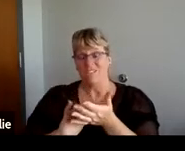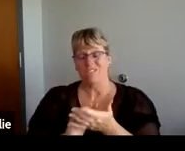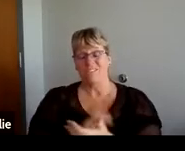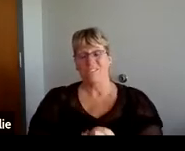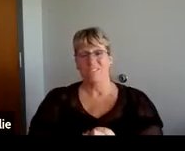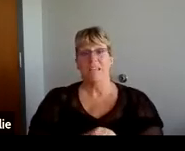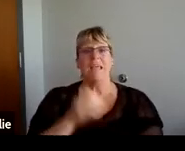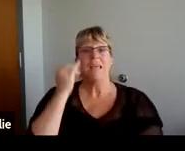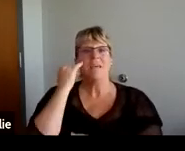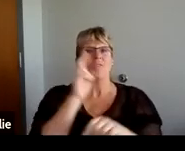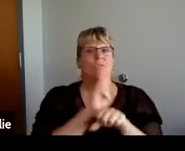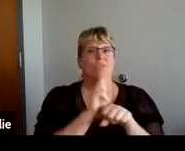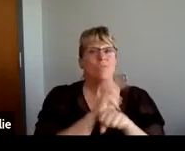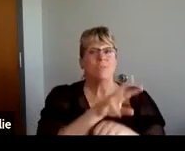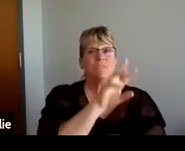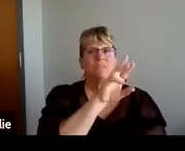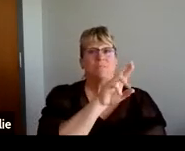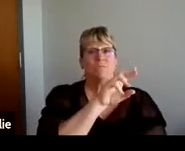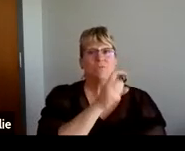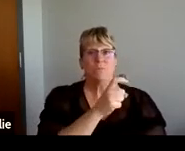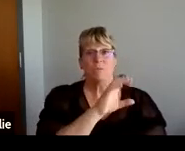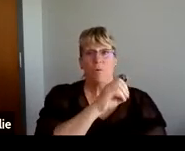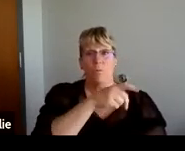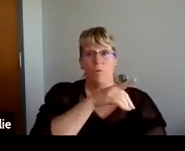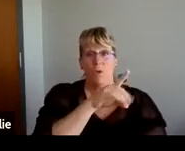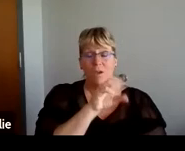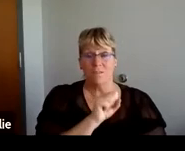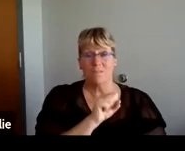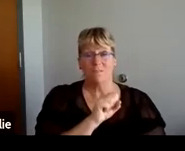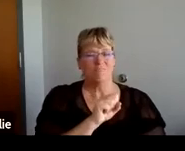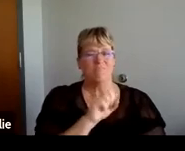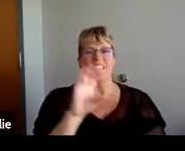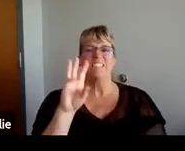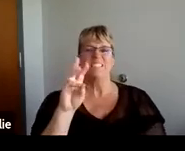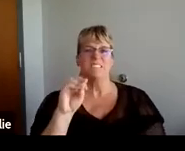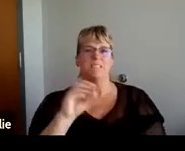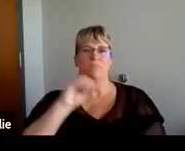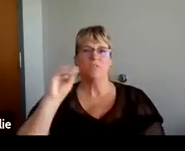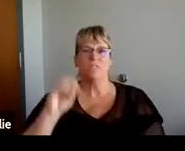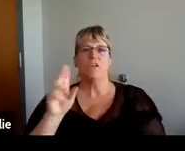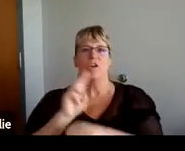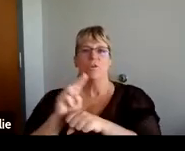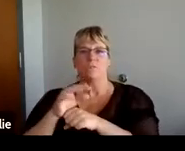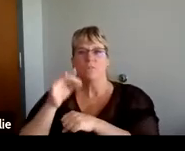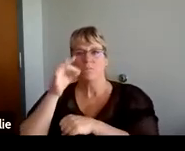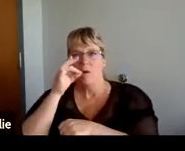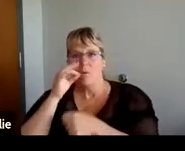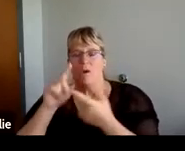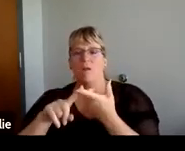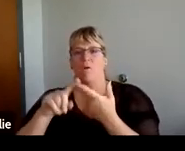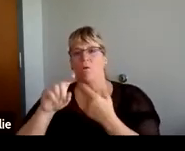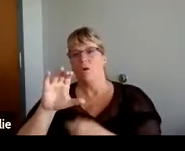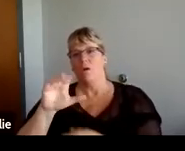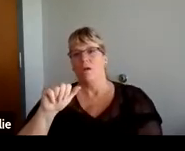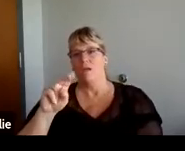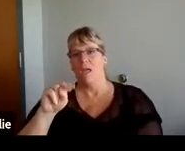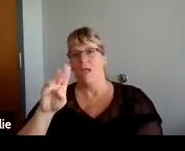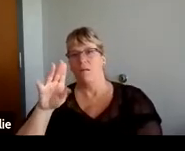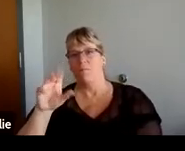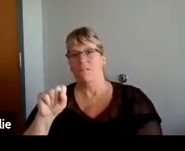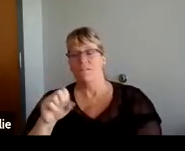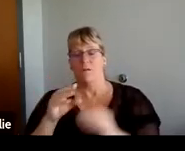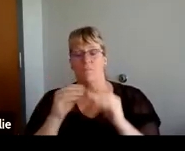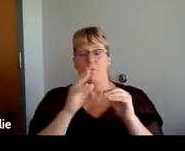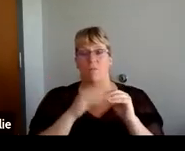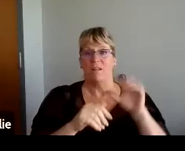they're using prescription opioids, almost 60% are also using marijuana or cannabis along with it. Over